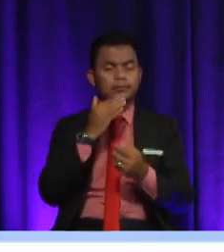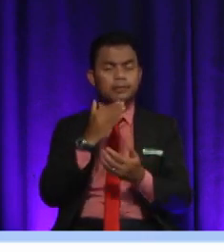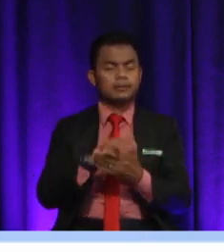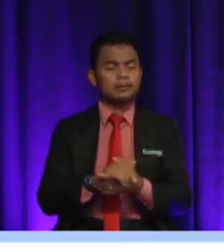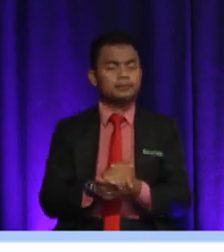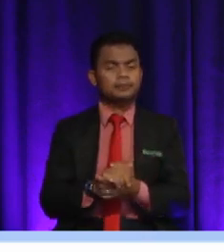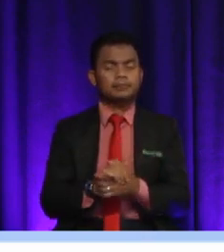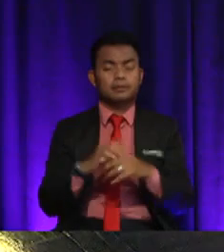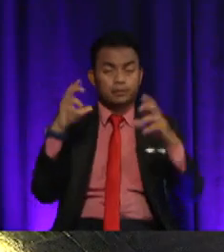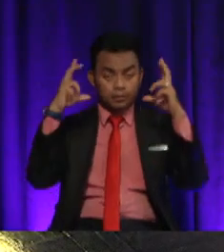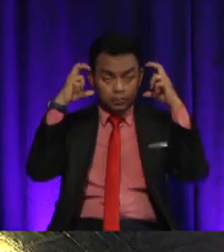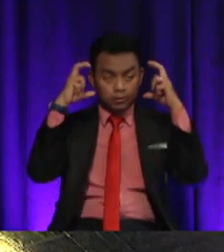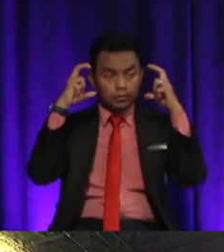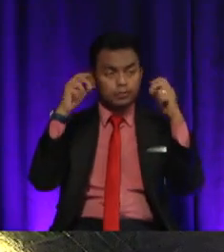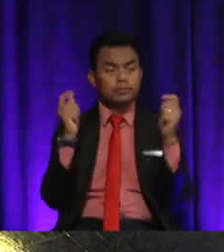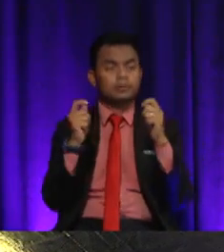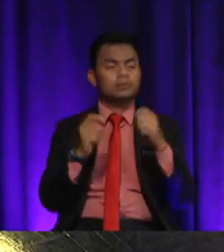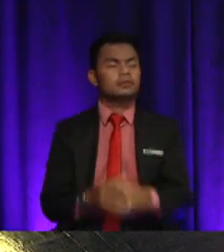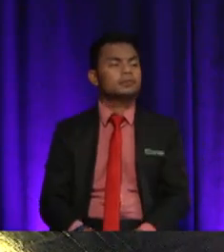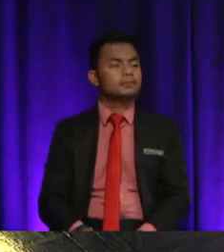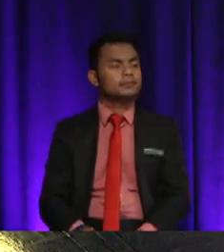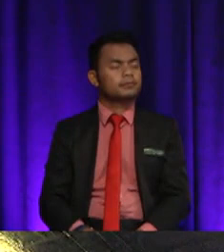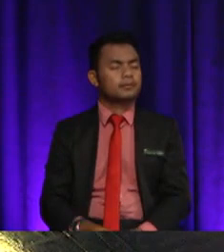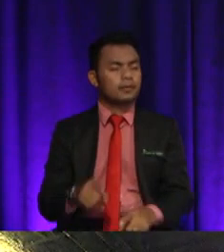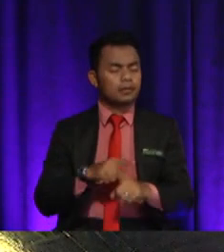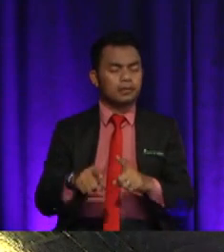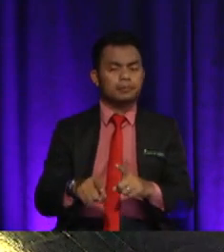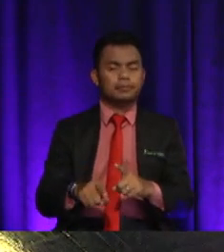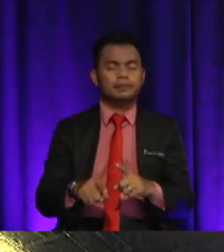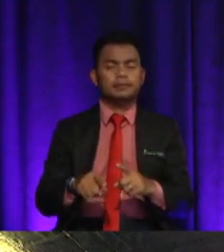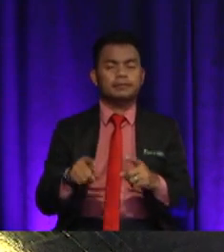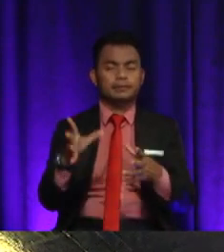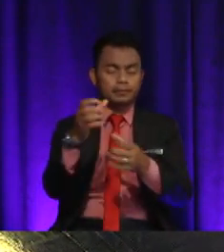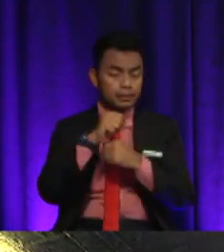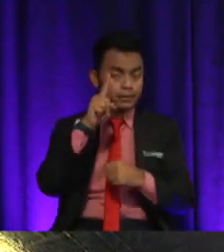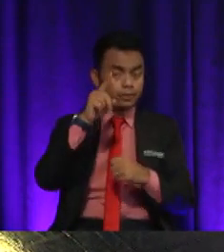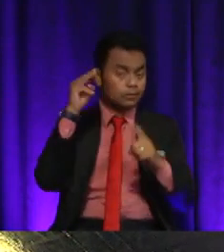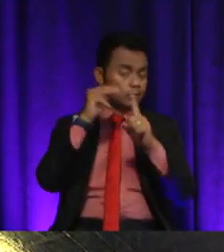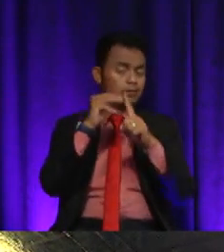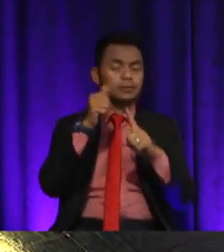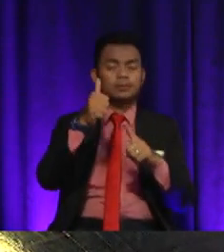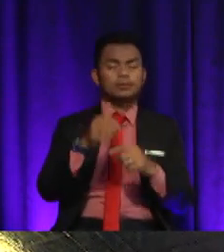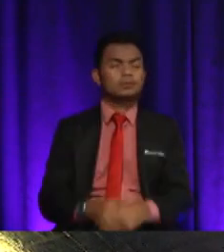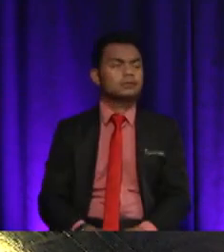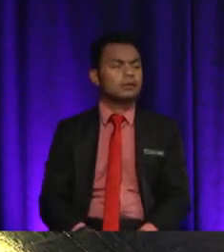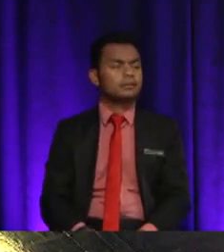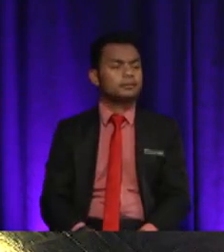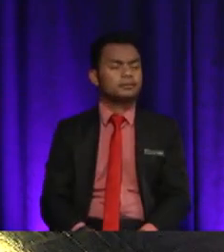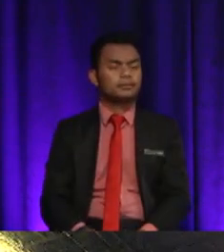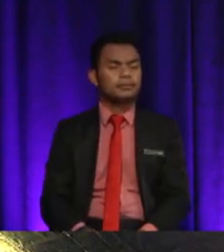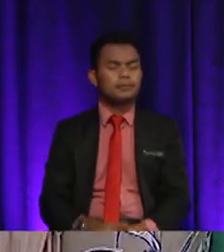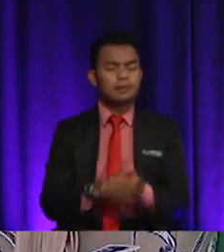huh? Yeah. Good job, Alicia. So this is 1 mark, right, teacher? Yes, this is Okay. 1 mark. Okay, thank you. So now